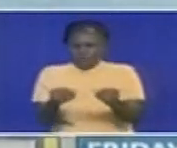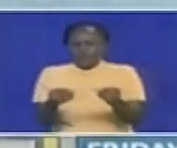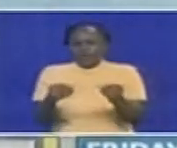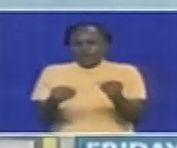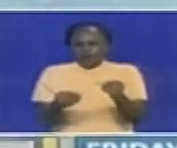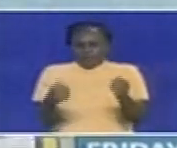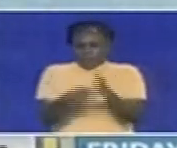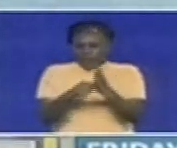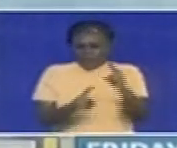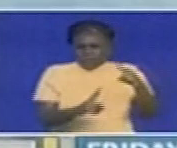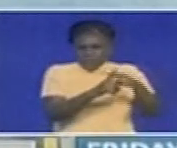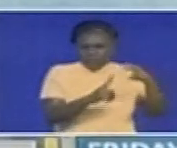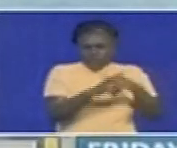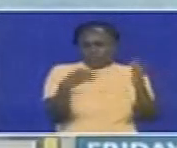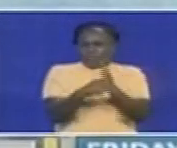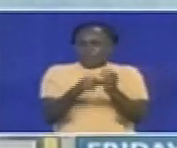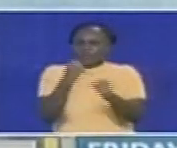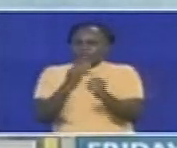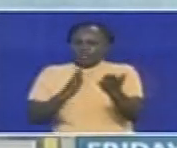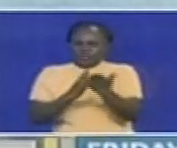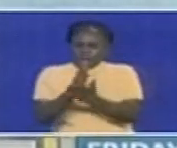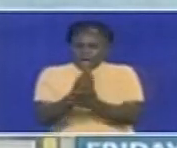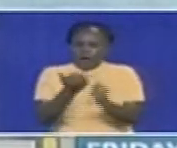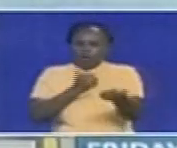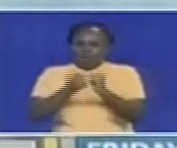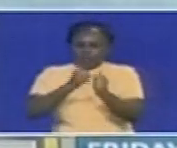in this particular market and to ensure that competition